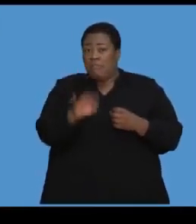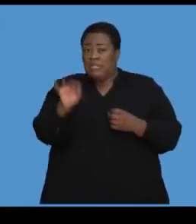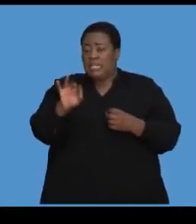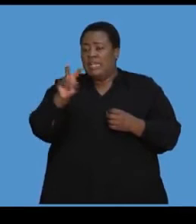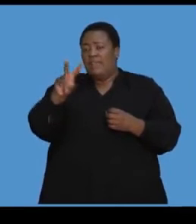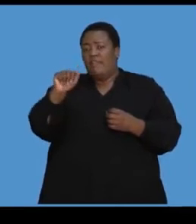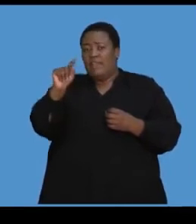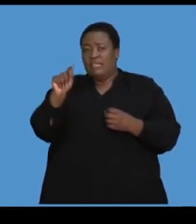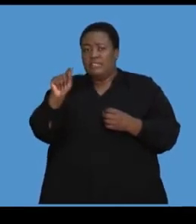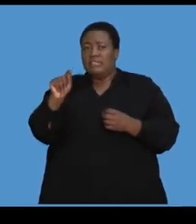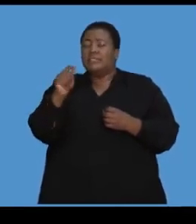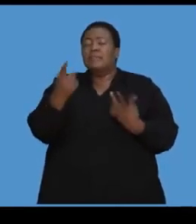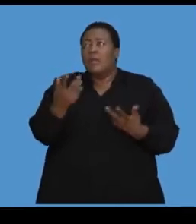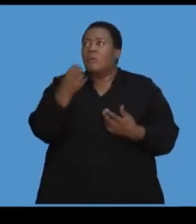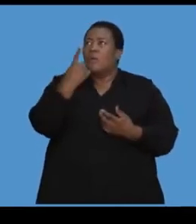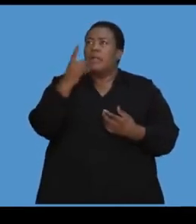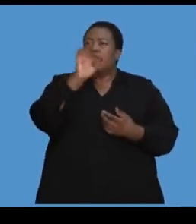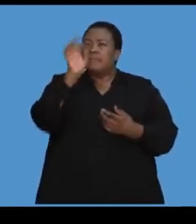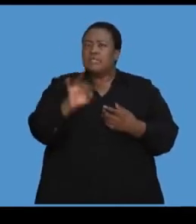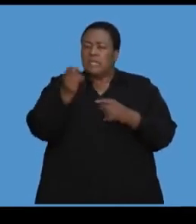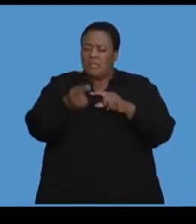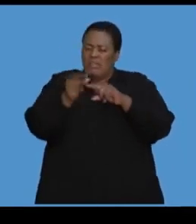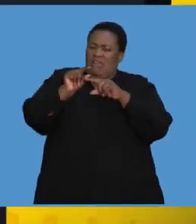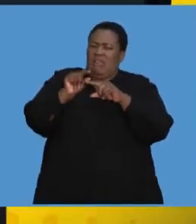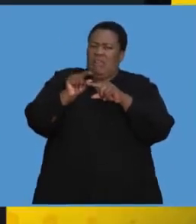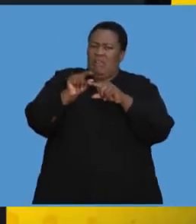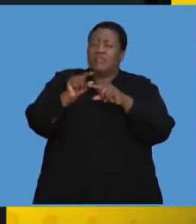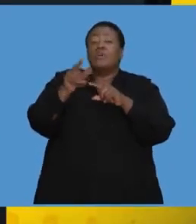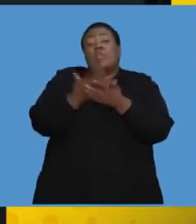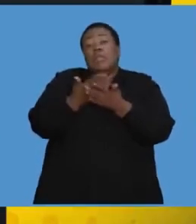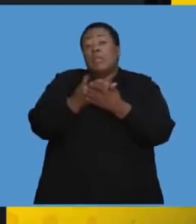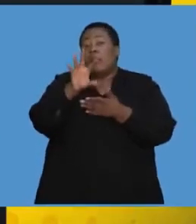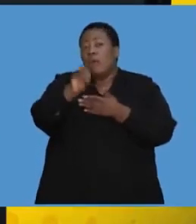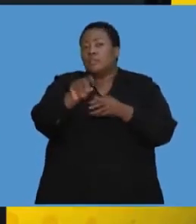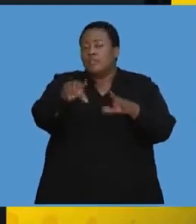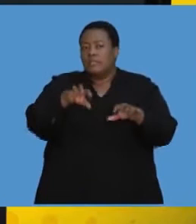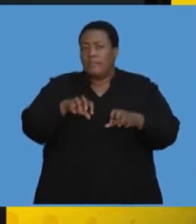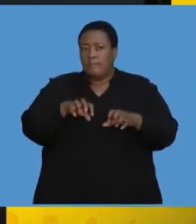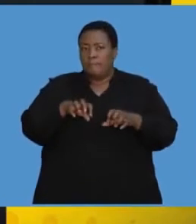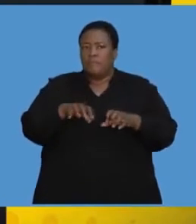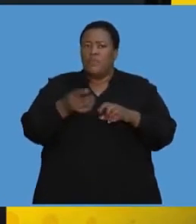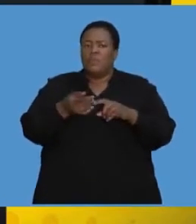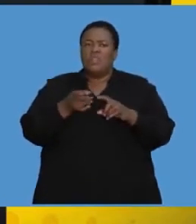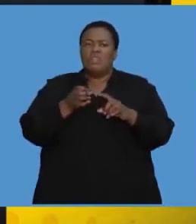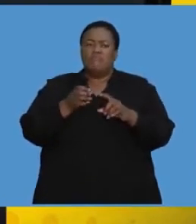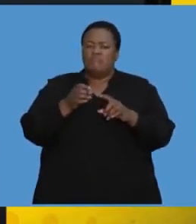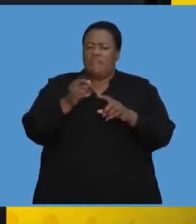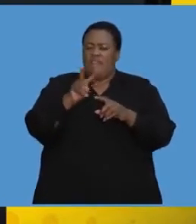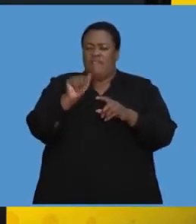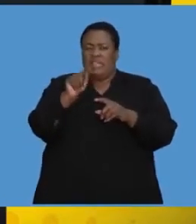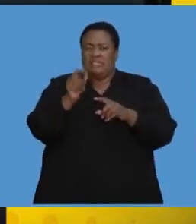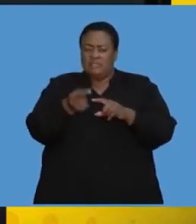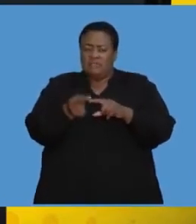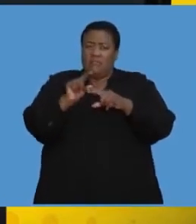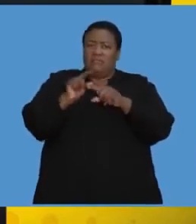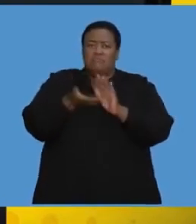rate, the 1% increase, you might be asked in the exam to say what is the effect of an increase in VAT on